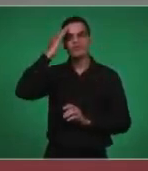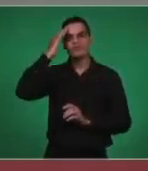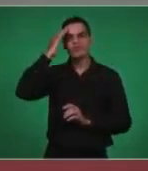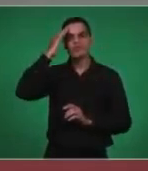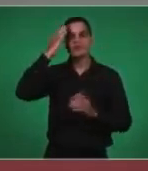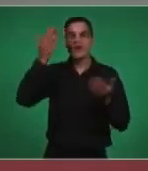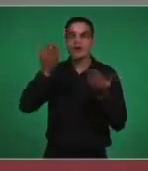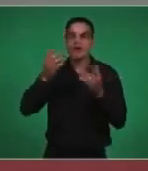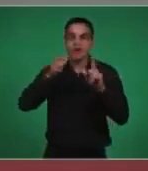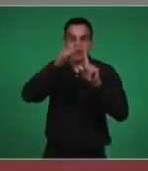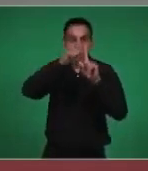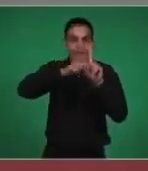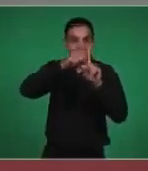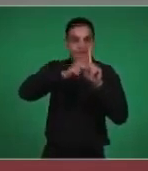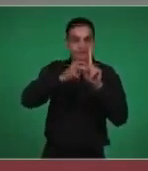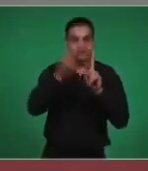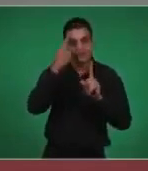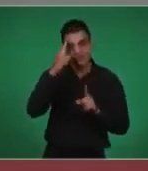once a month